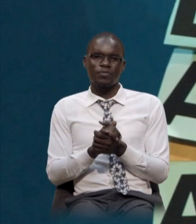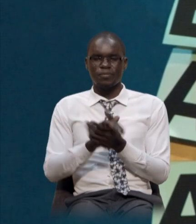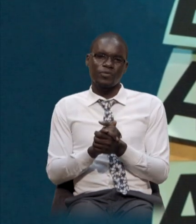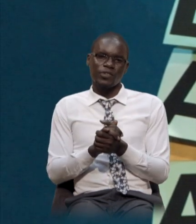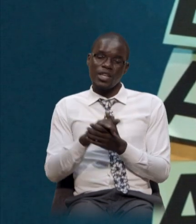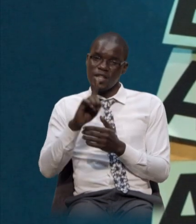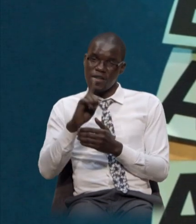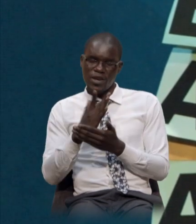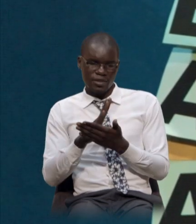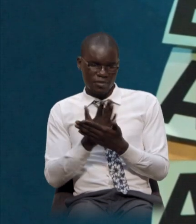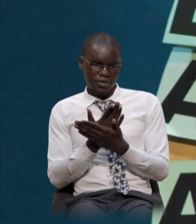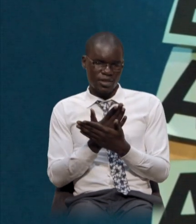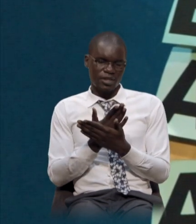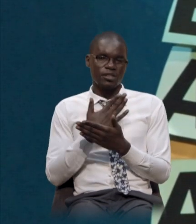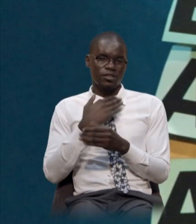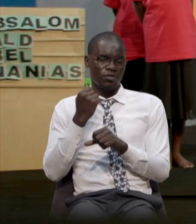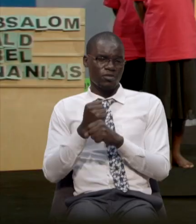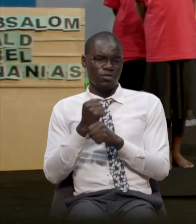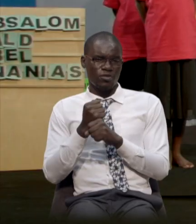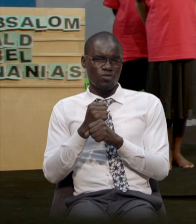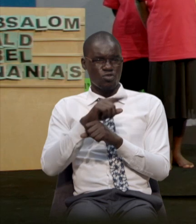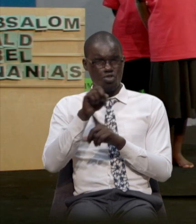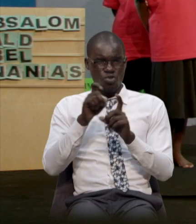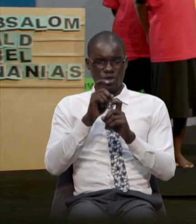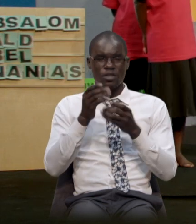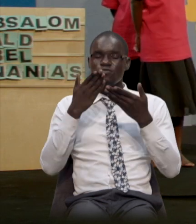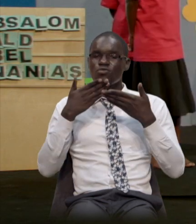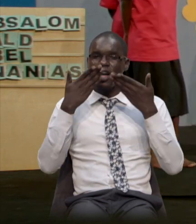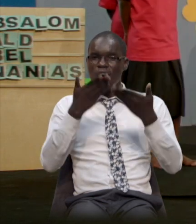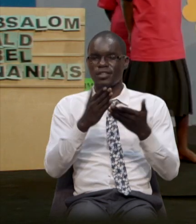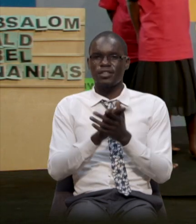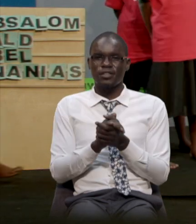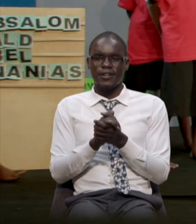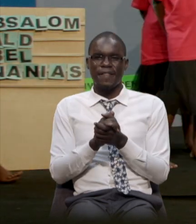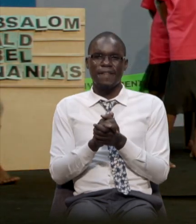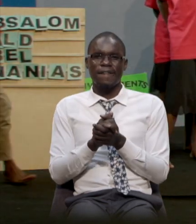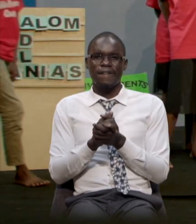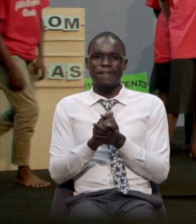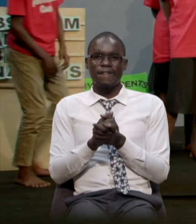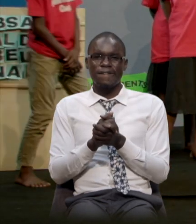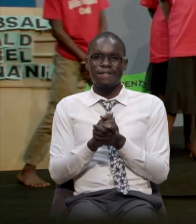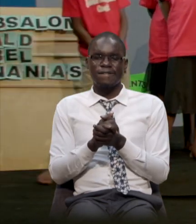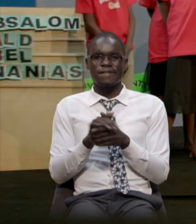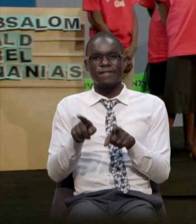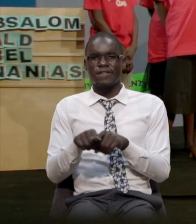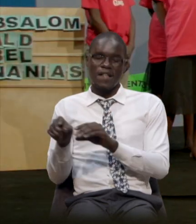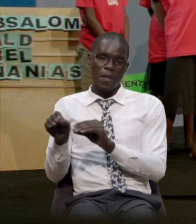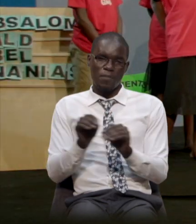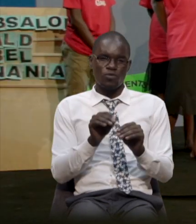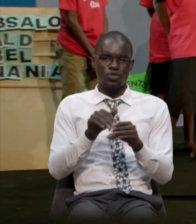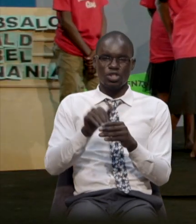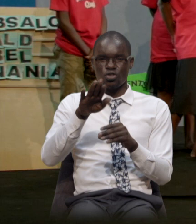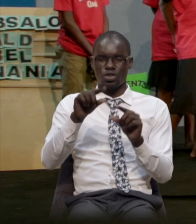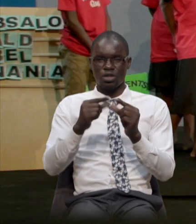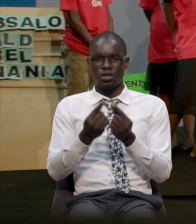the first part. We want to do questions and answer. We want to do the questions and answer. And I've moved in your